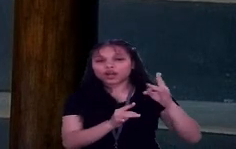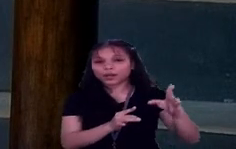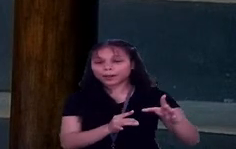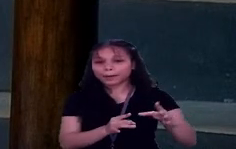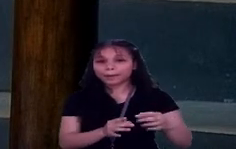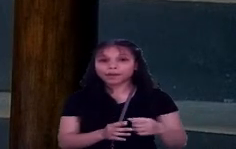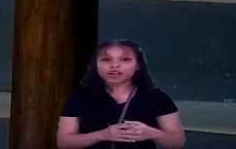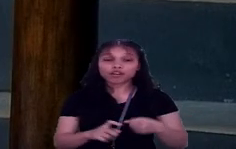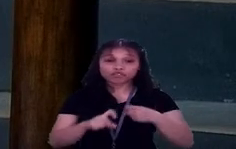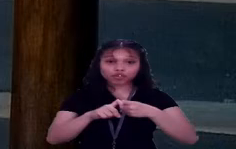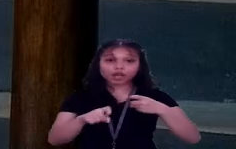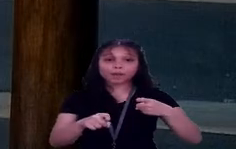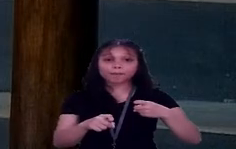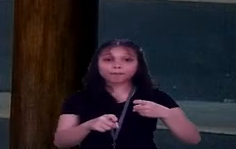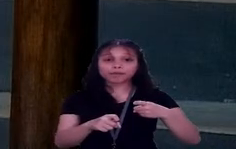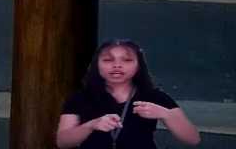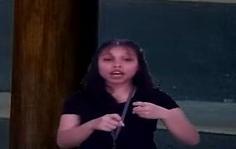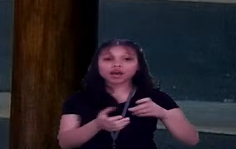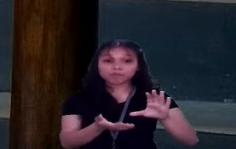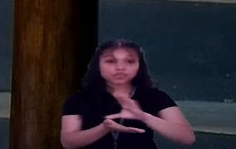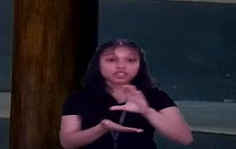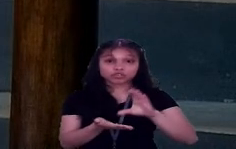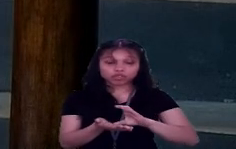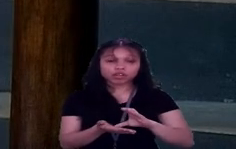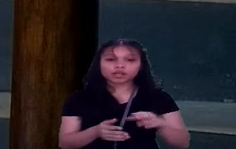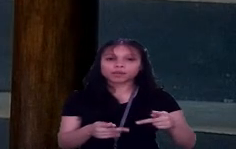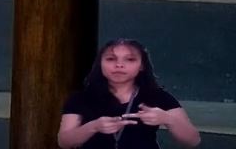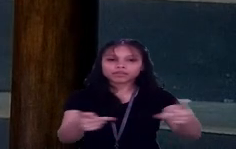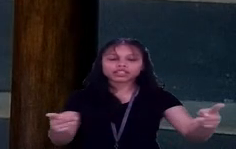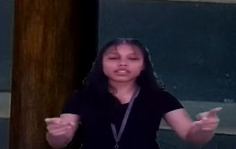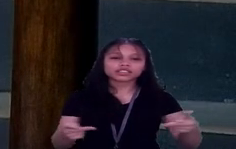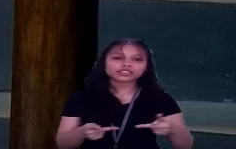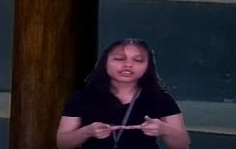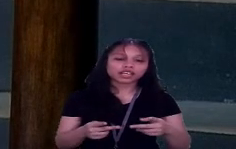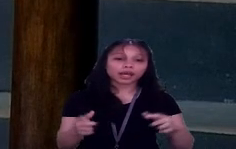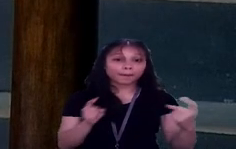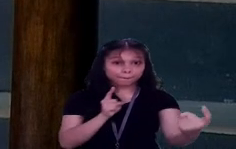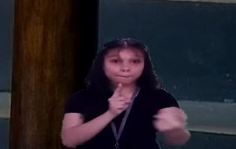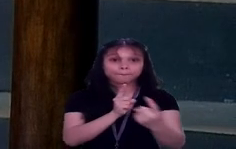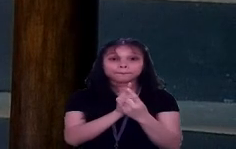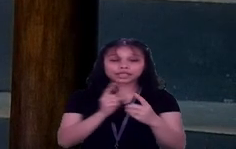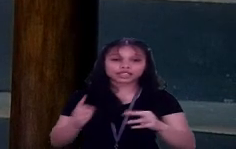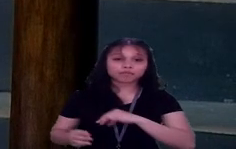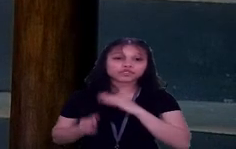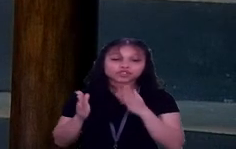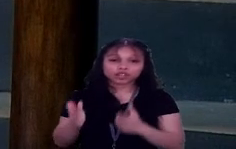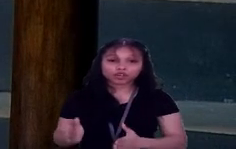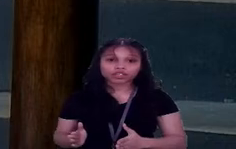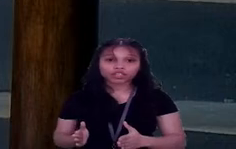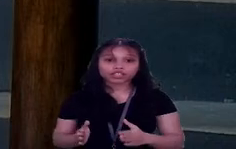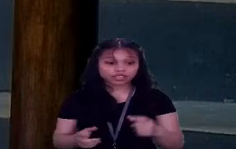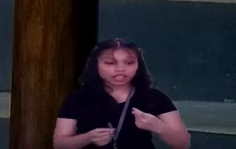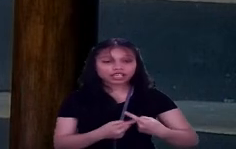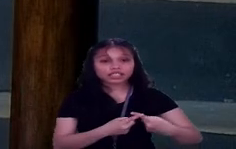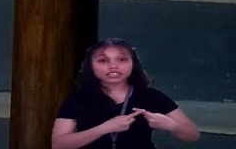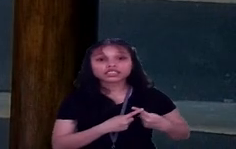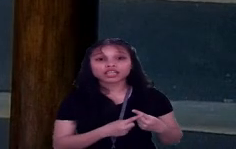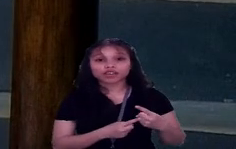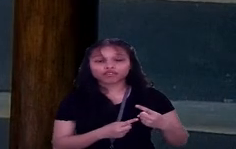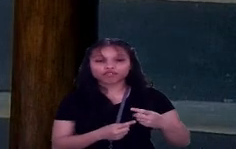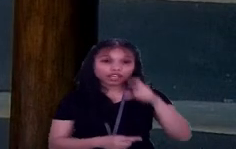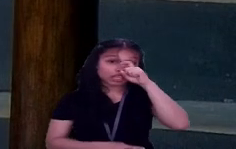Penh, the capital city, around 8 hours. And praise and thank God that I met the missionary and I got saved at the age of 10 in